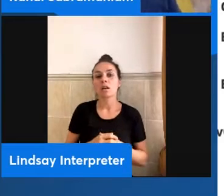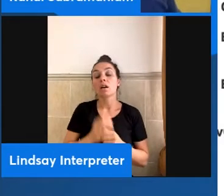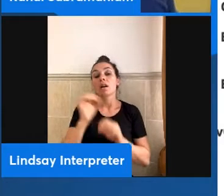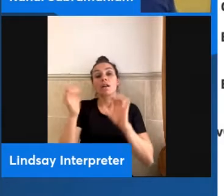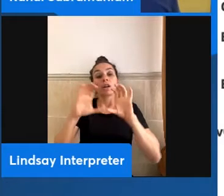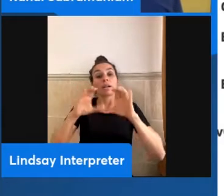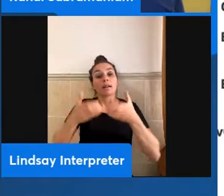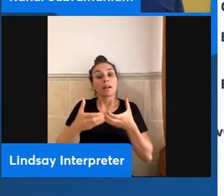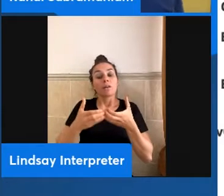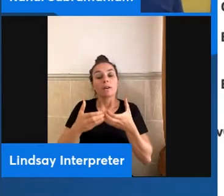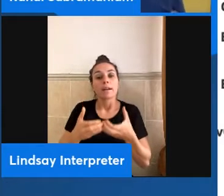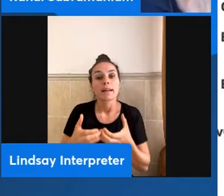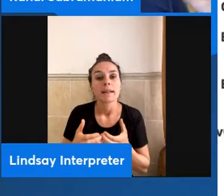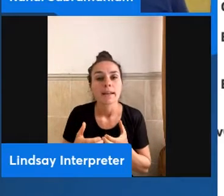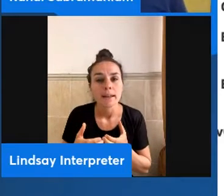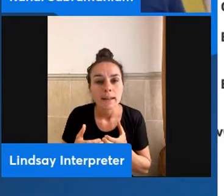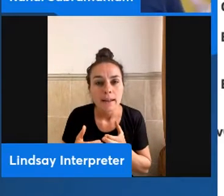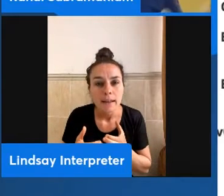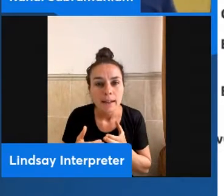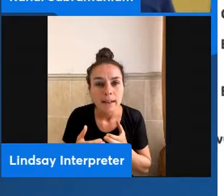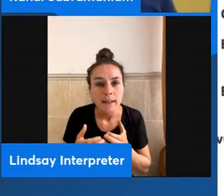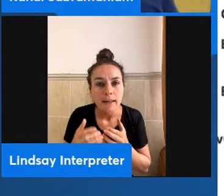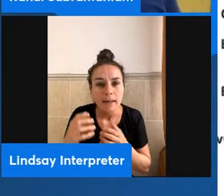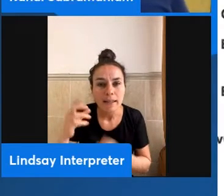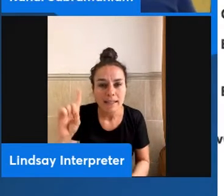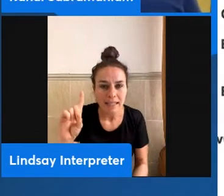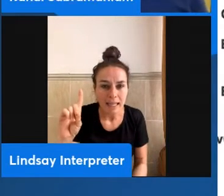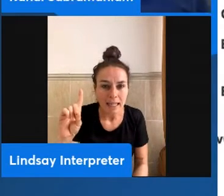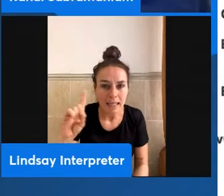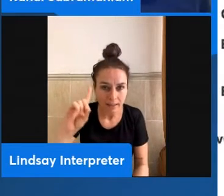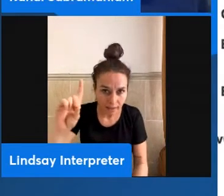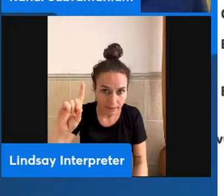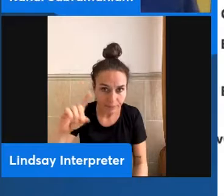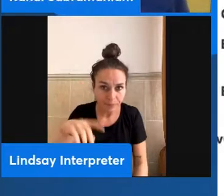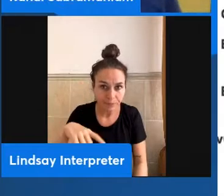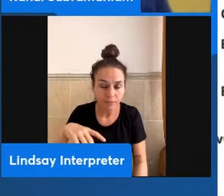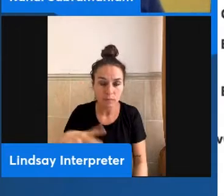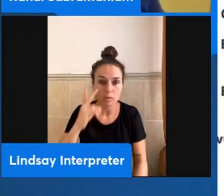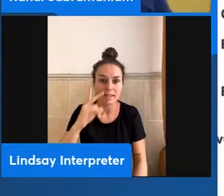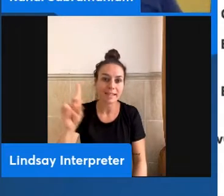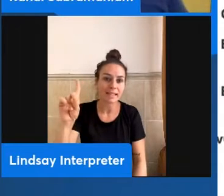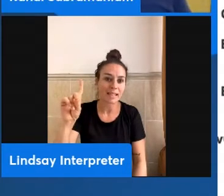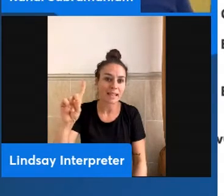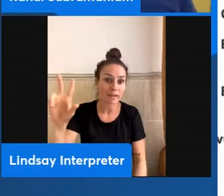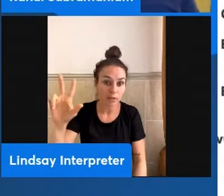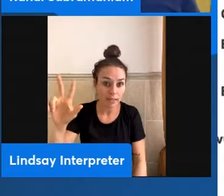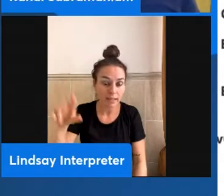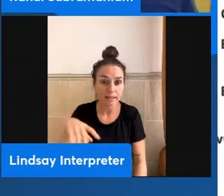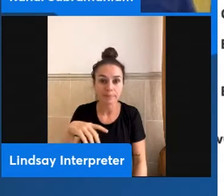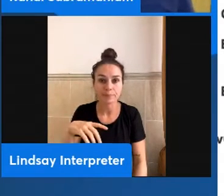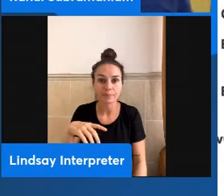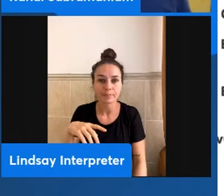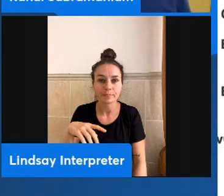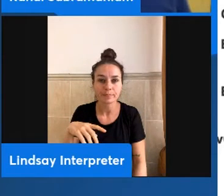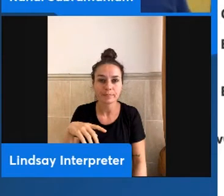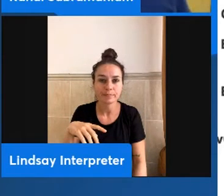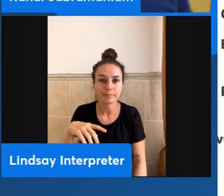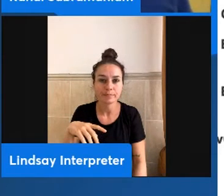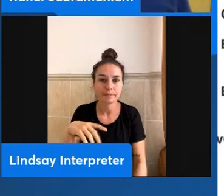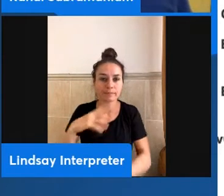the burstable instance types, which are the Ts. So you'll see the T3 instance